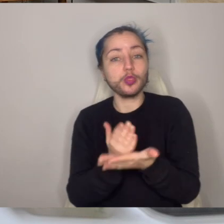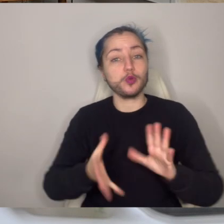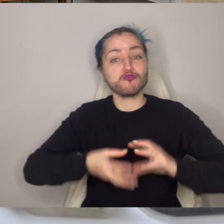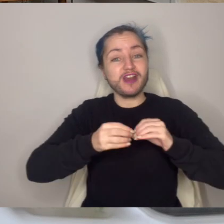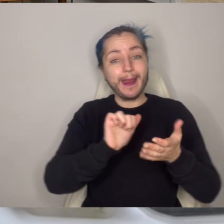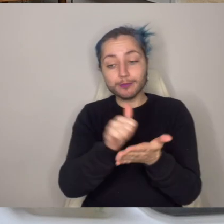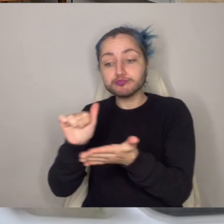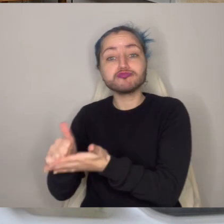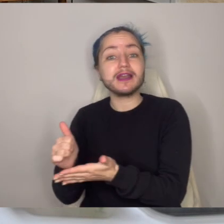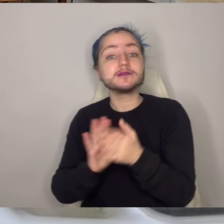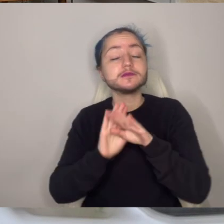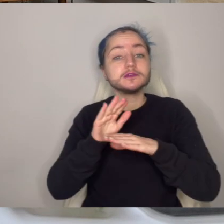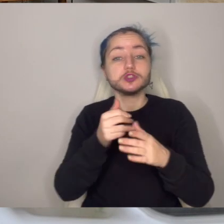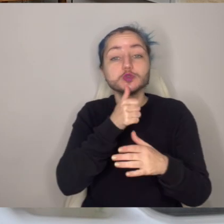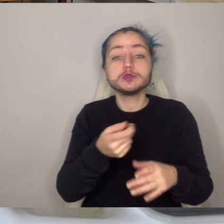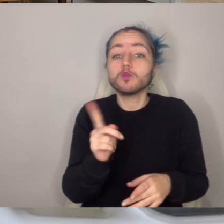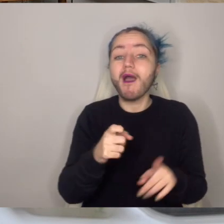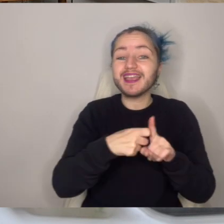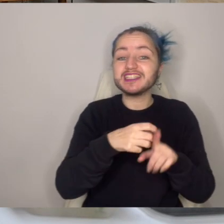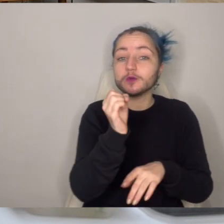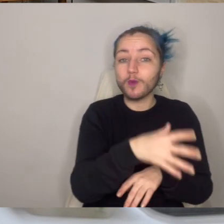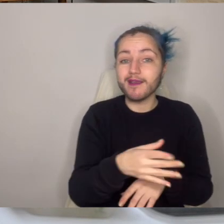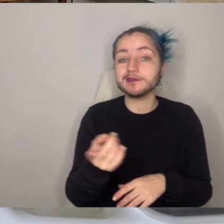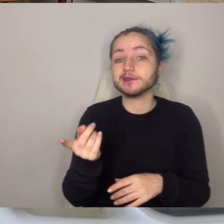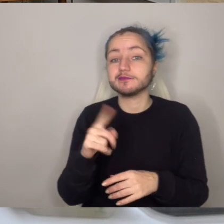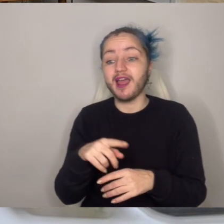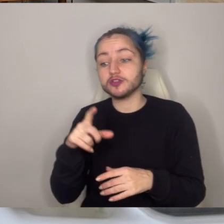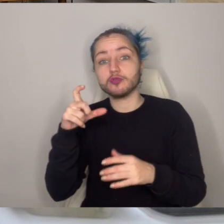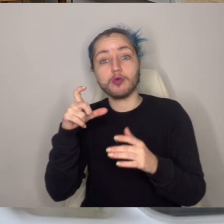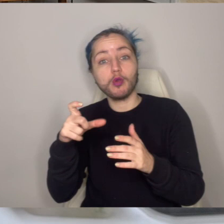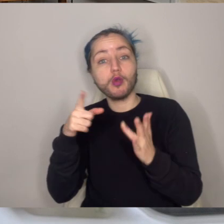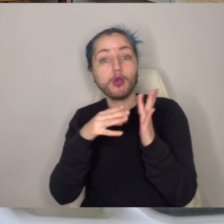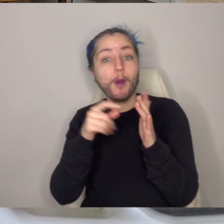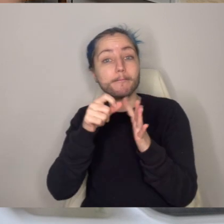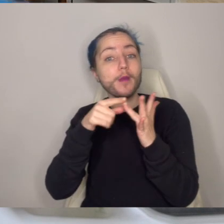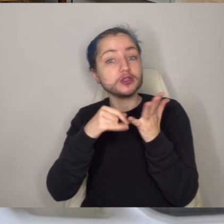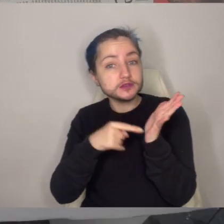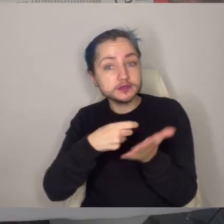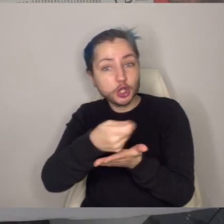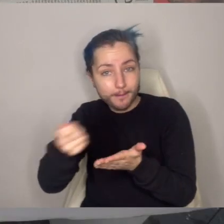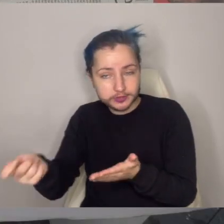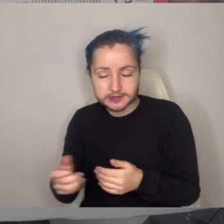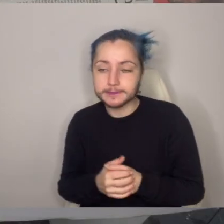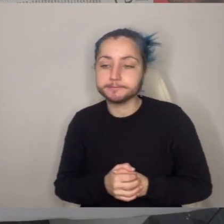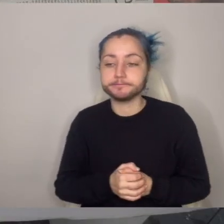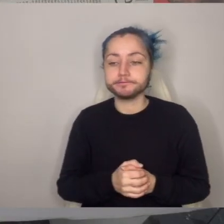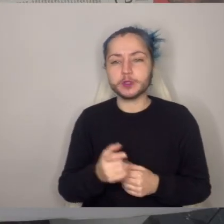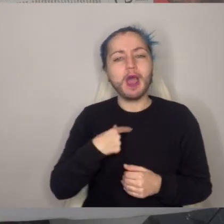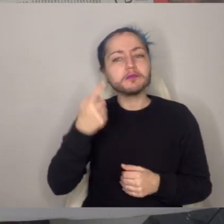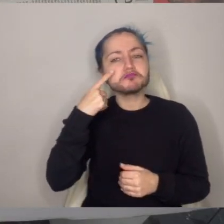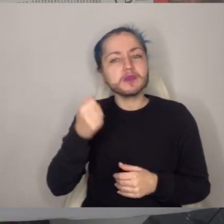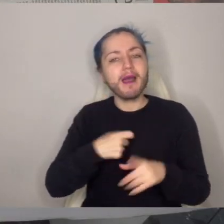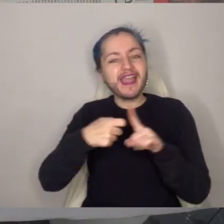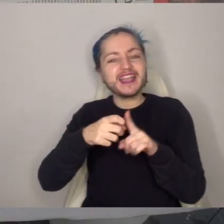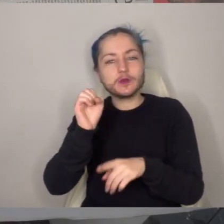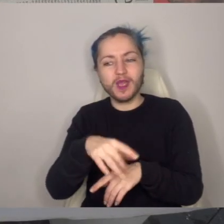compost. And we're using things that we're likely to have to hand. I've been through my kitchen waste,